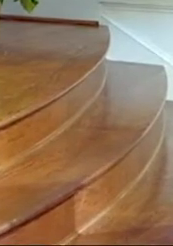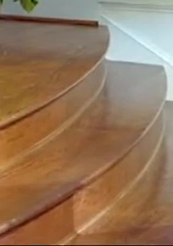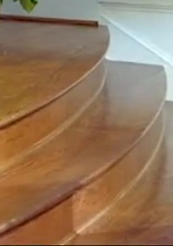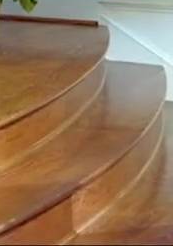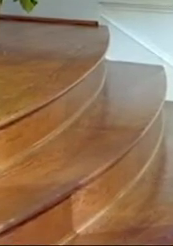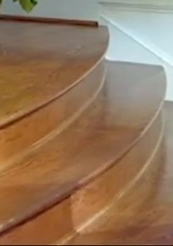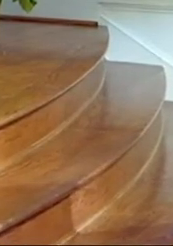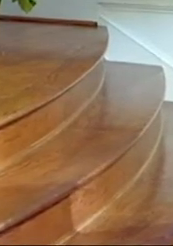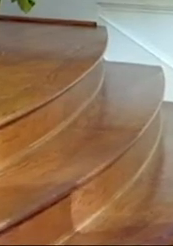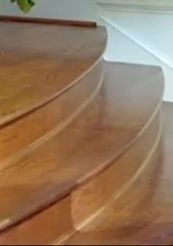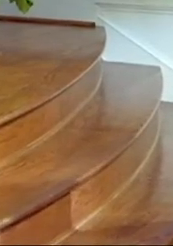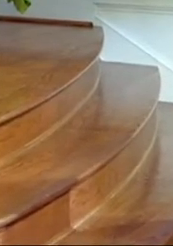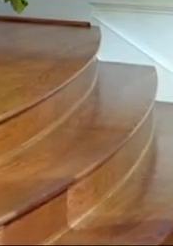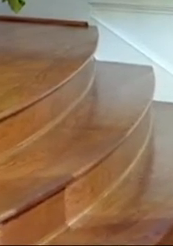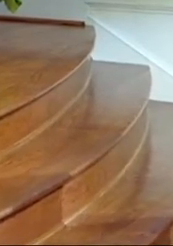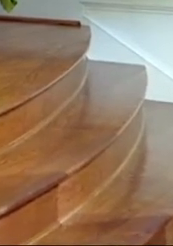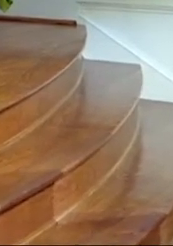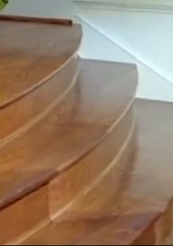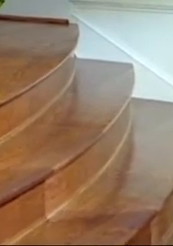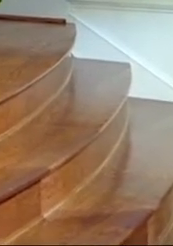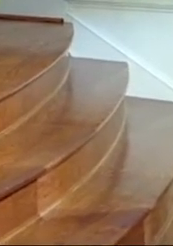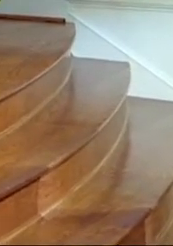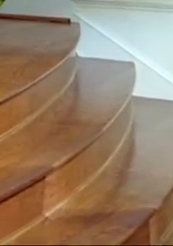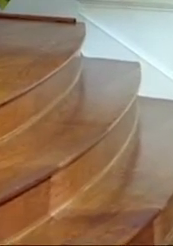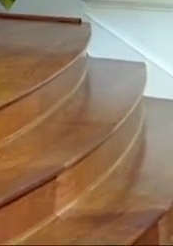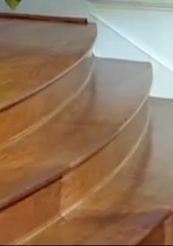and everywhere that he